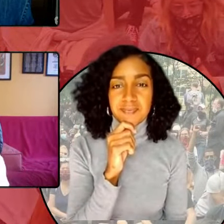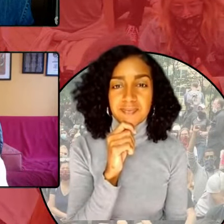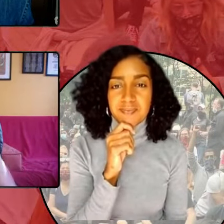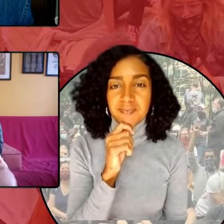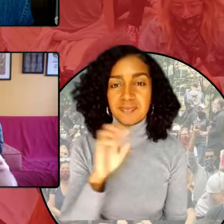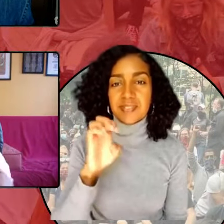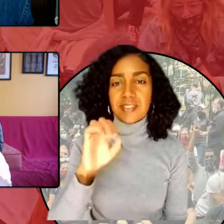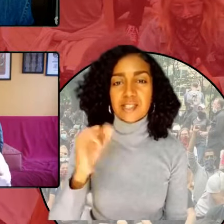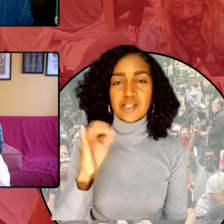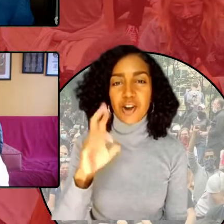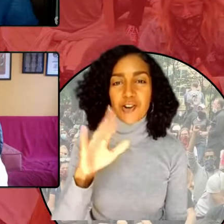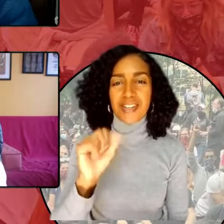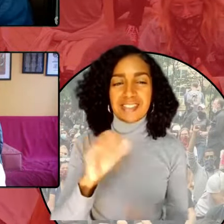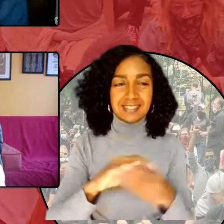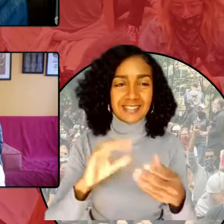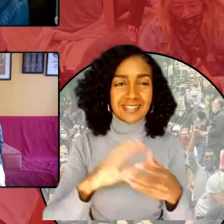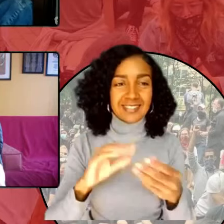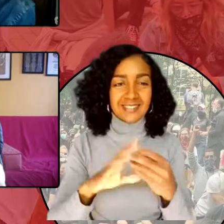There we go.